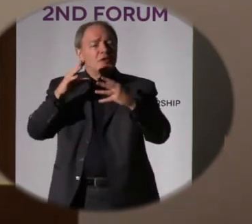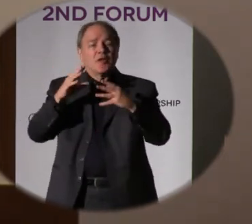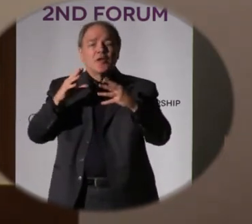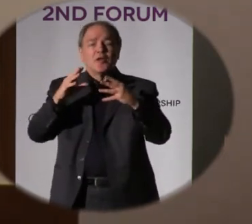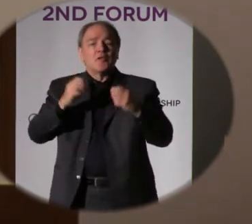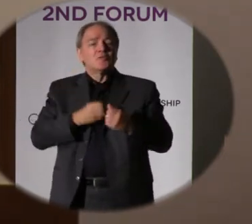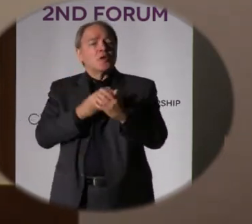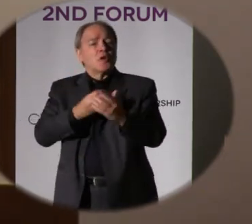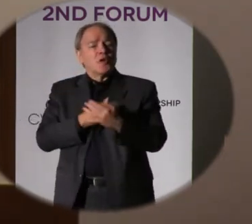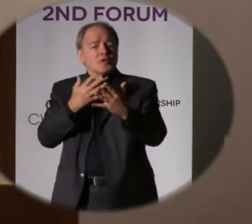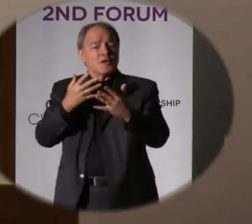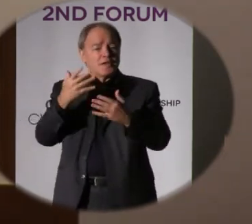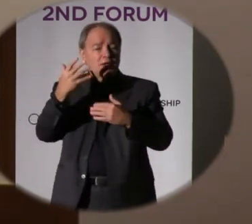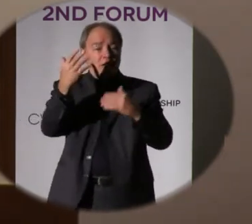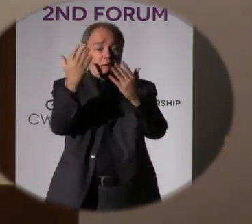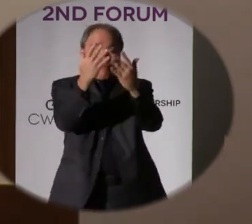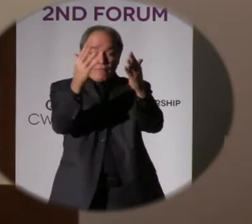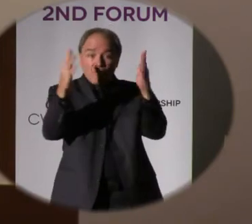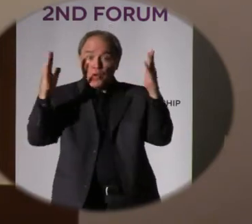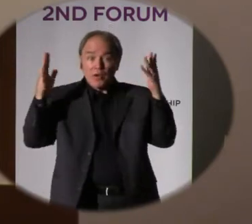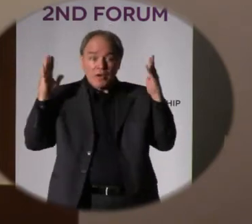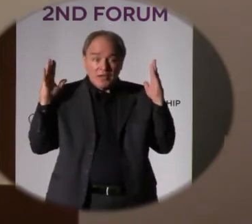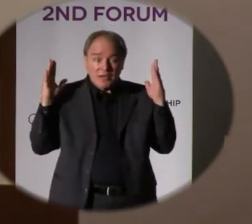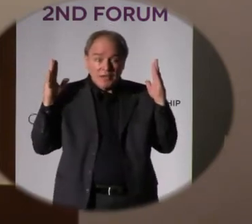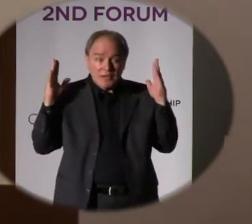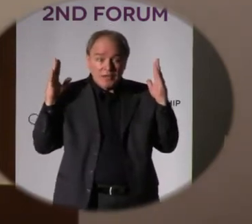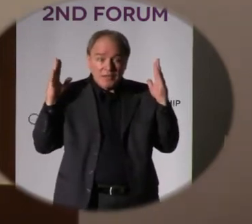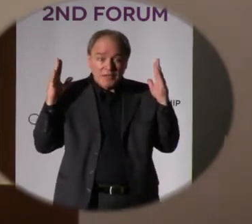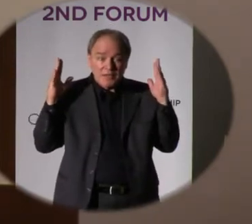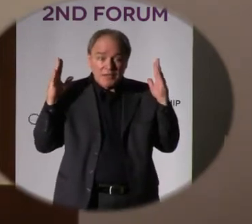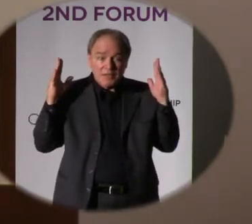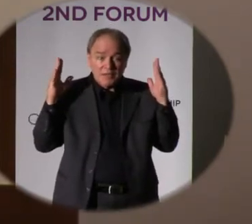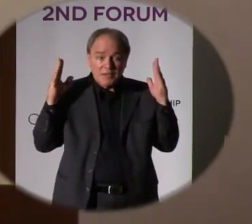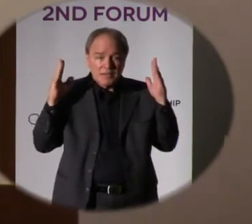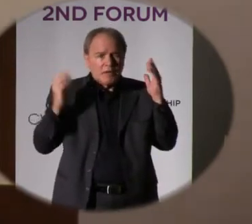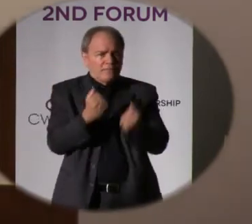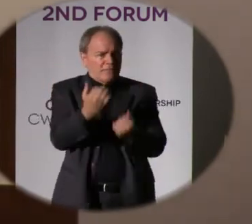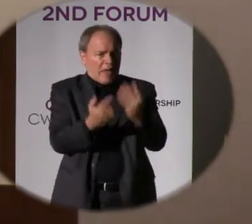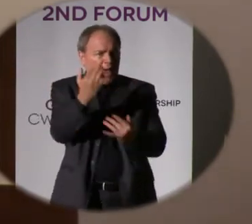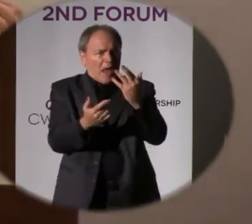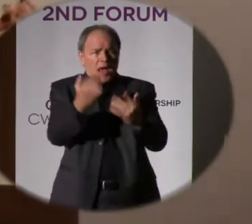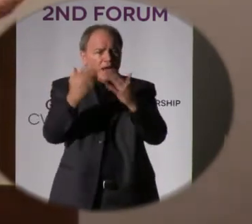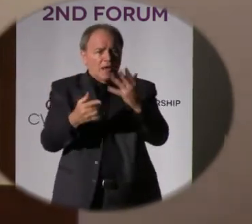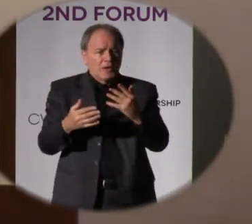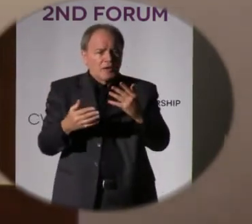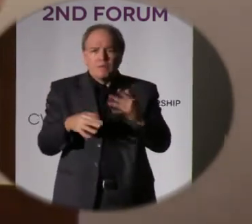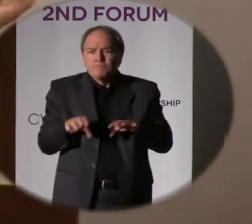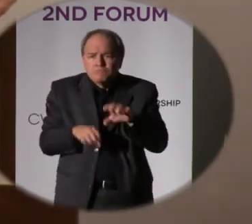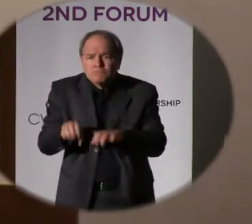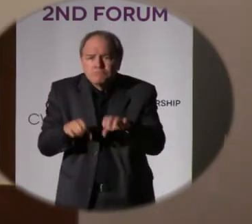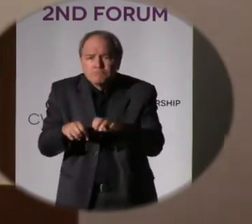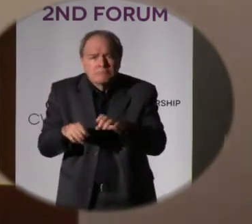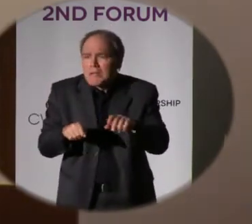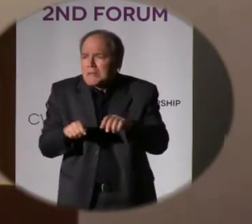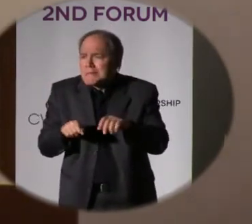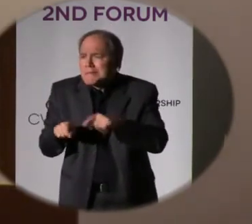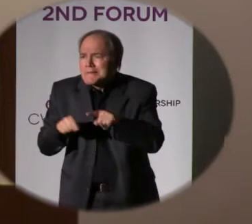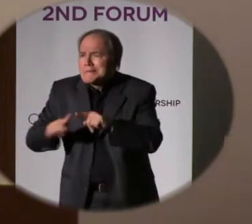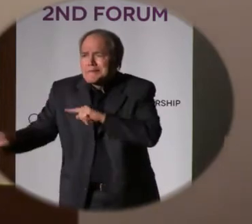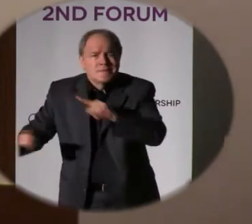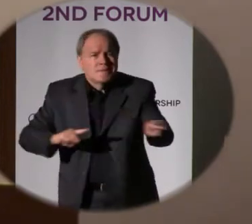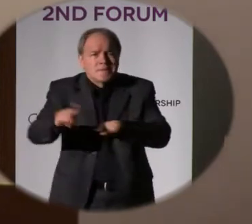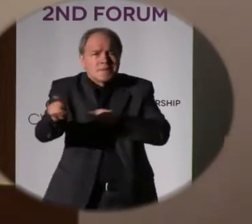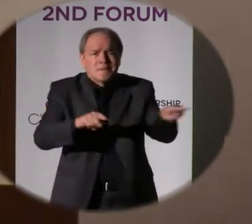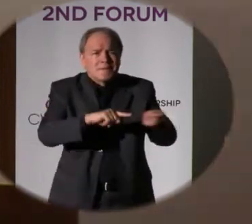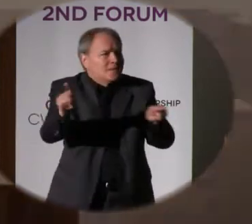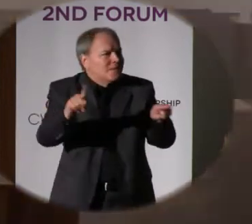in fire, and all the animals were running away to save their skins, and